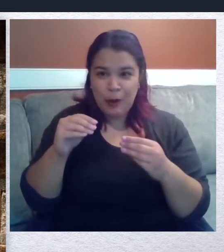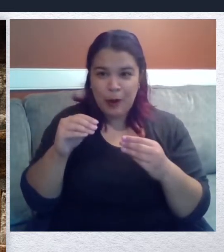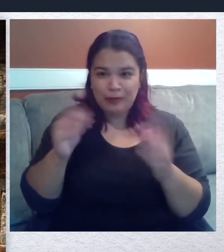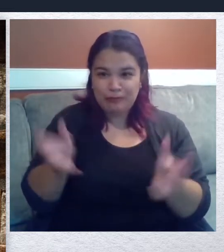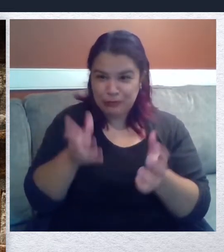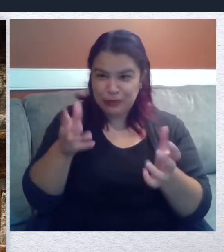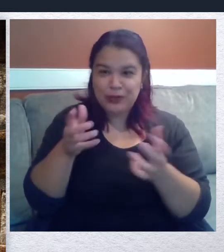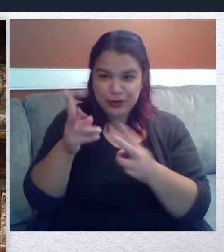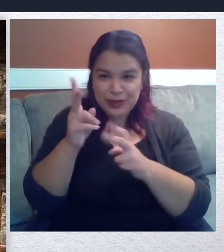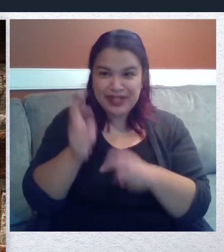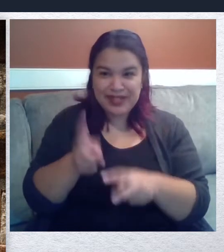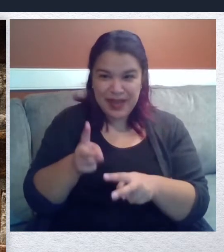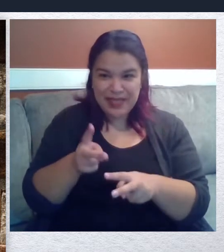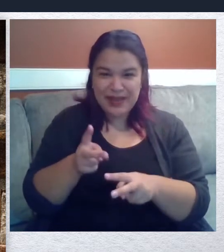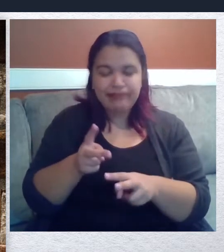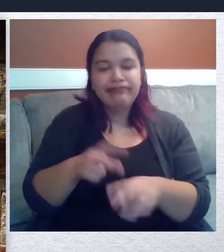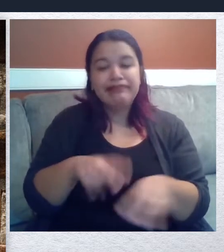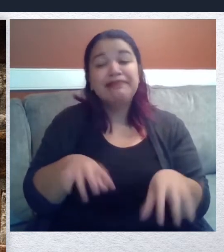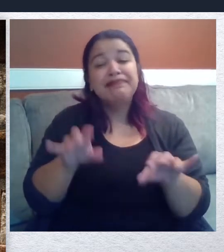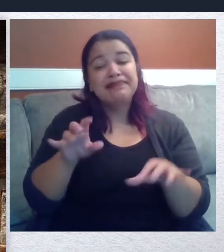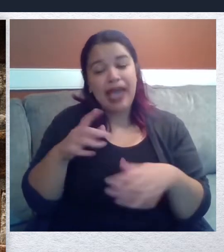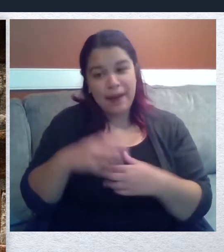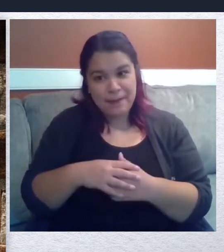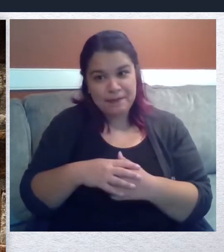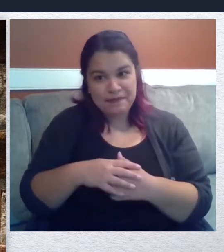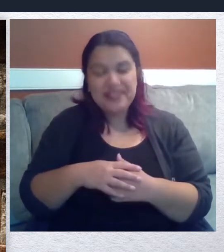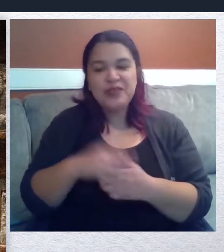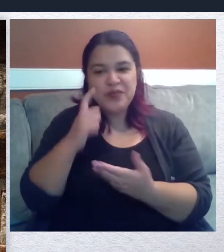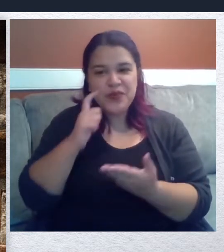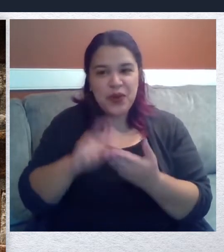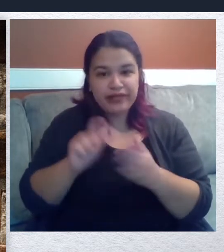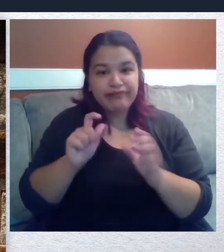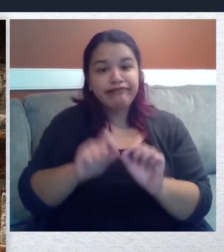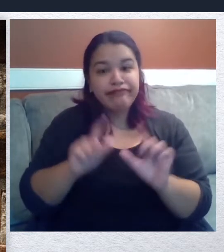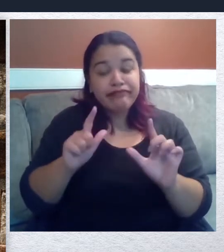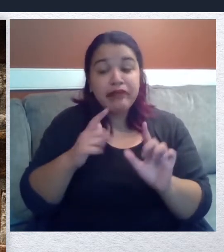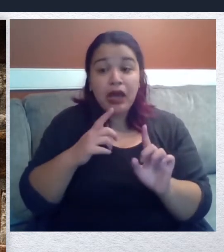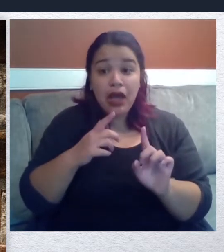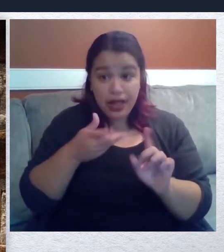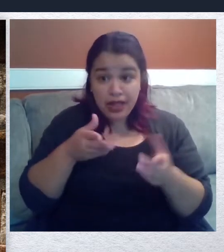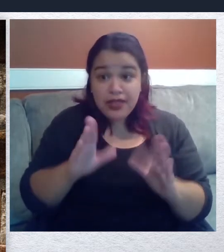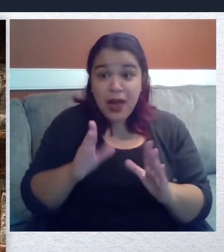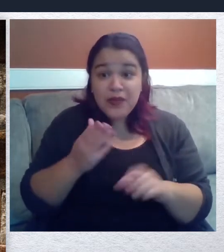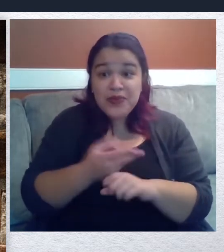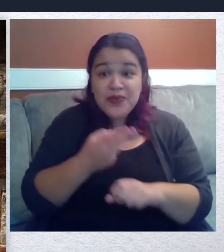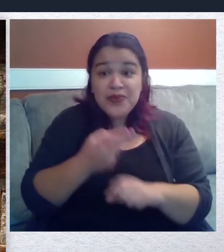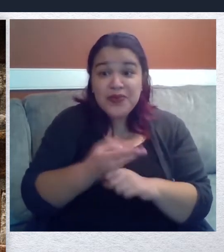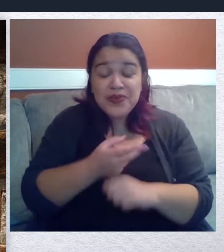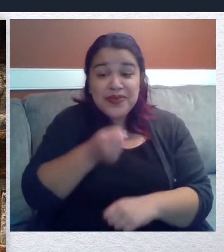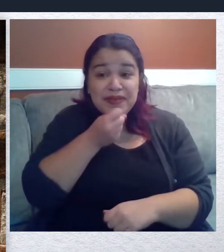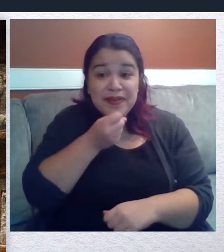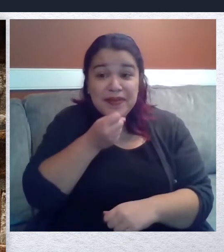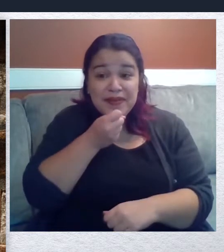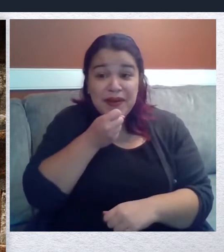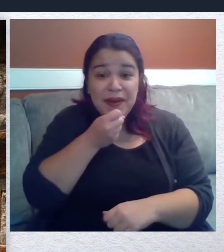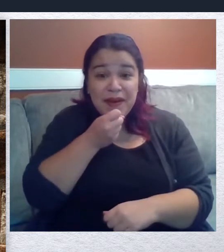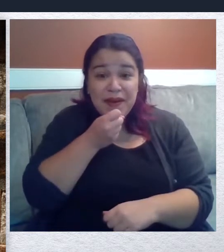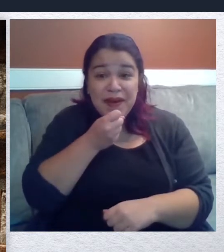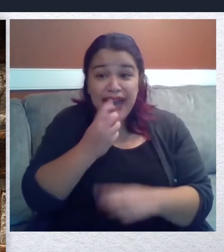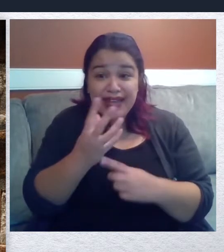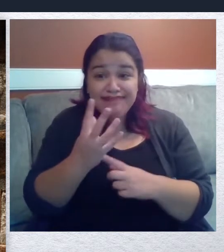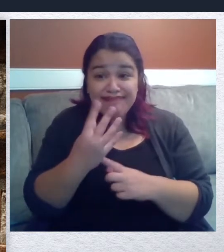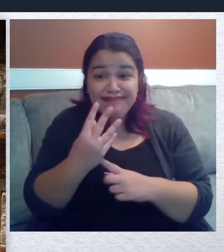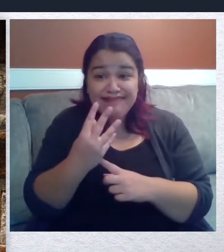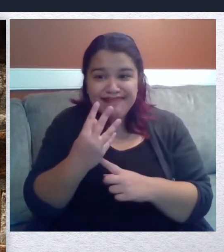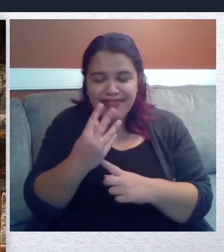Teams will ask if it's okay to use your mic. Be sure to allow it so others in the meeting will be able to hear you. Next, you'll